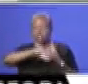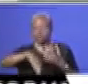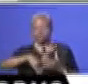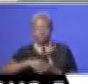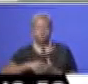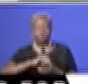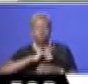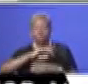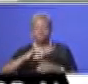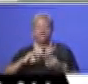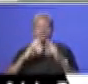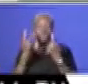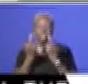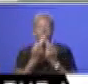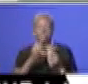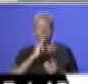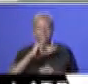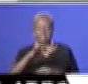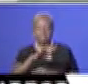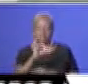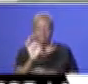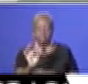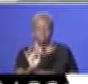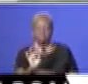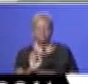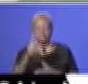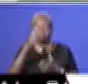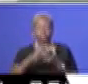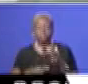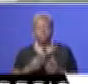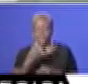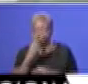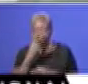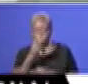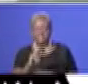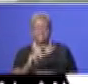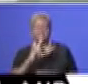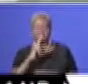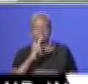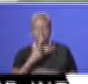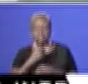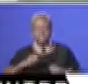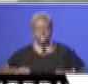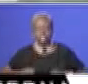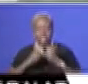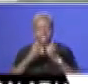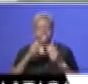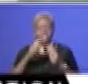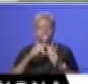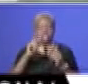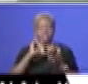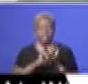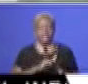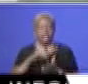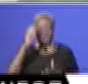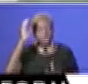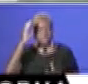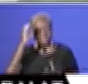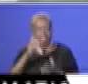been founded. What we're seeing is a serious challenge to that concept, that